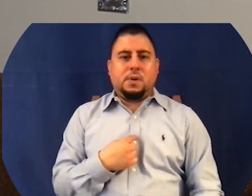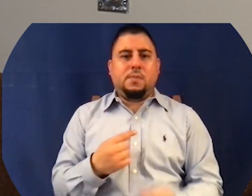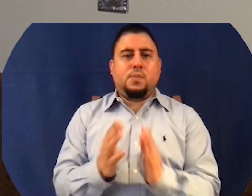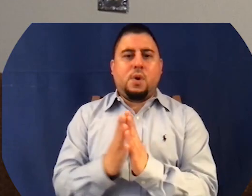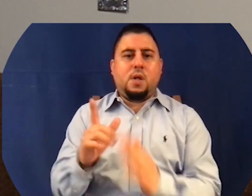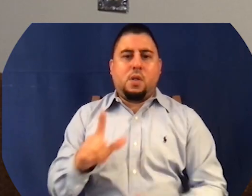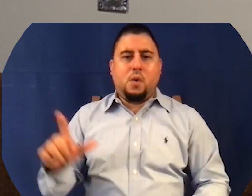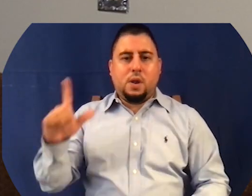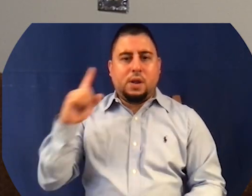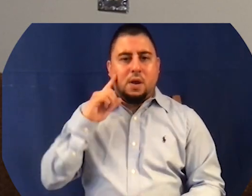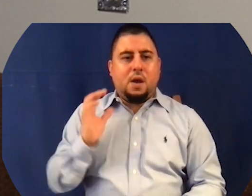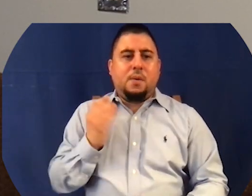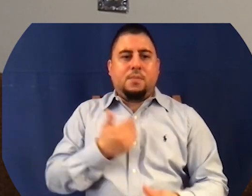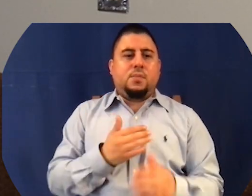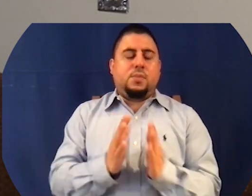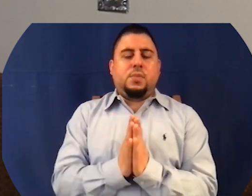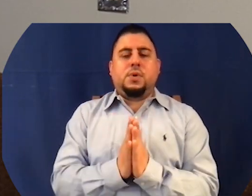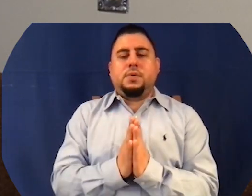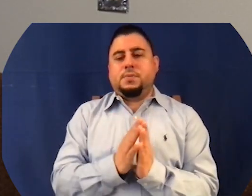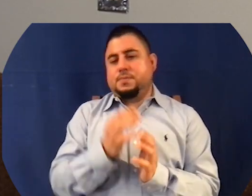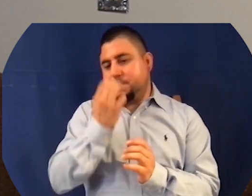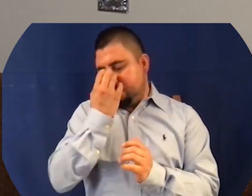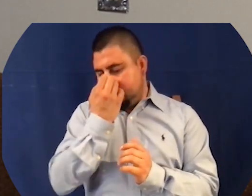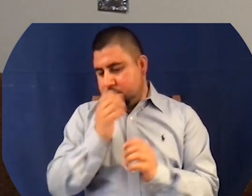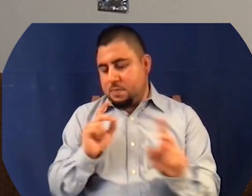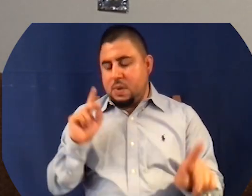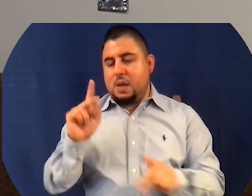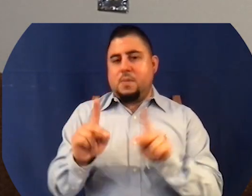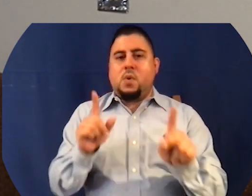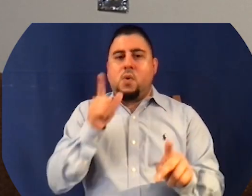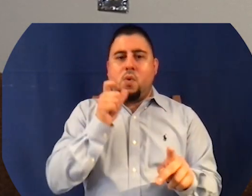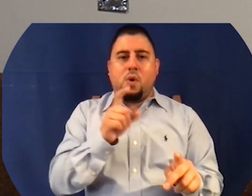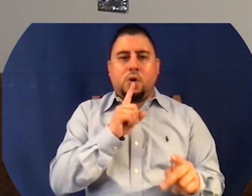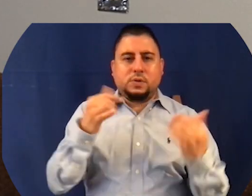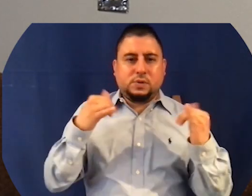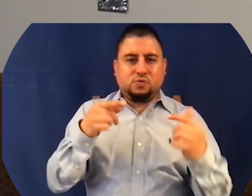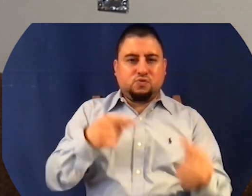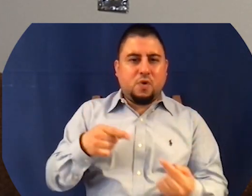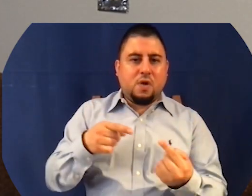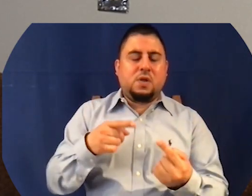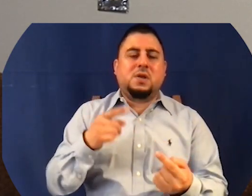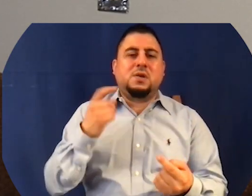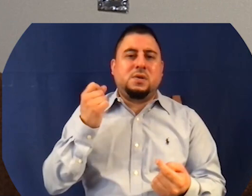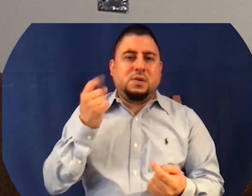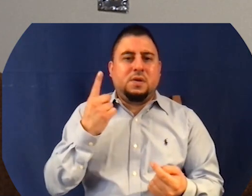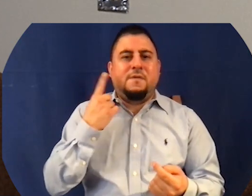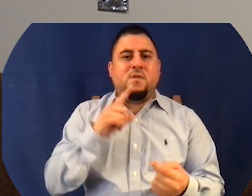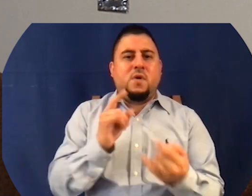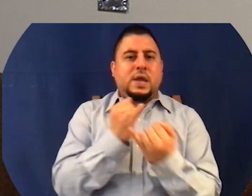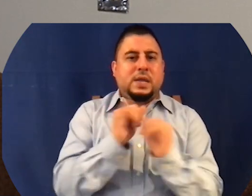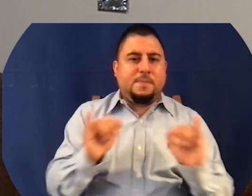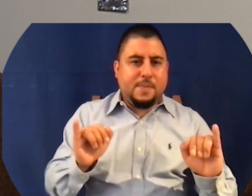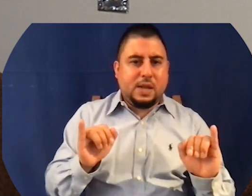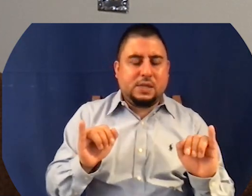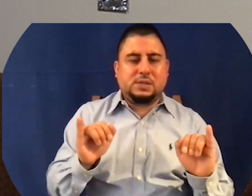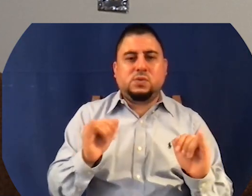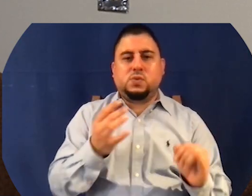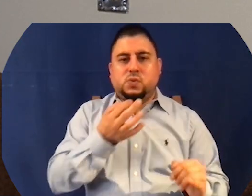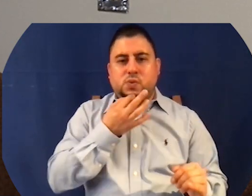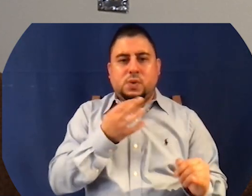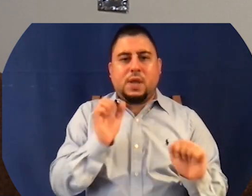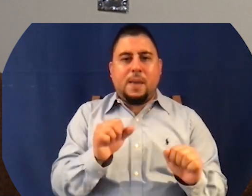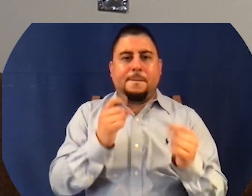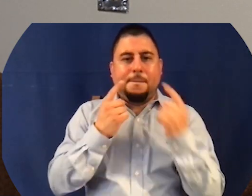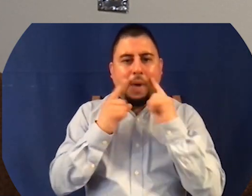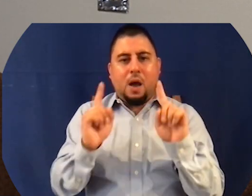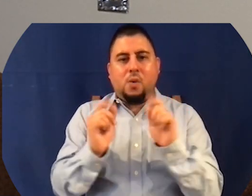the Lord. Lord, hear our prayer. That people who are still struggling for their independence soon